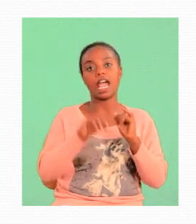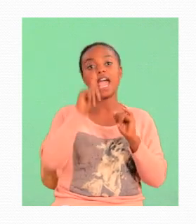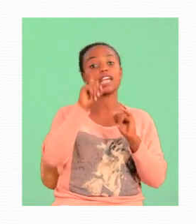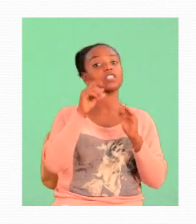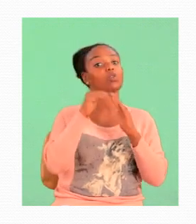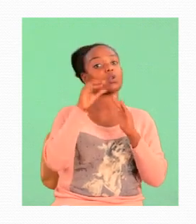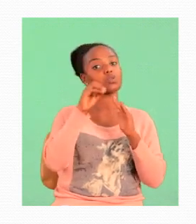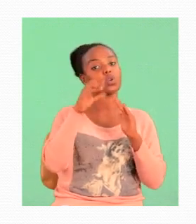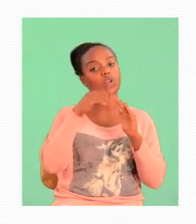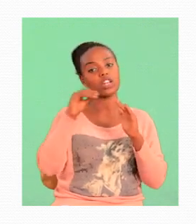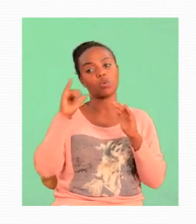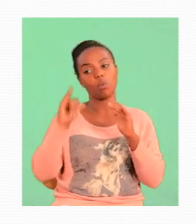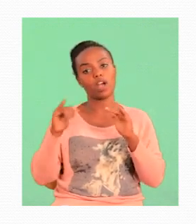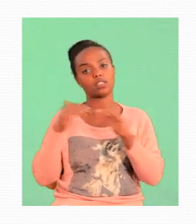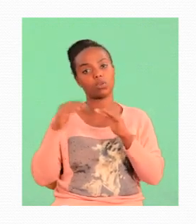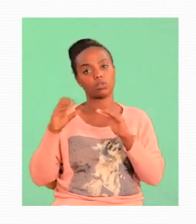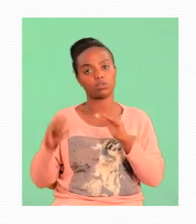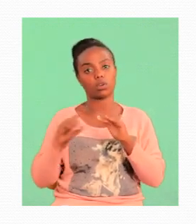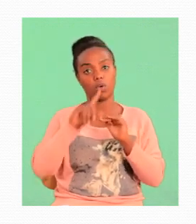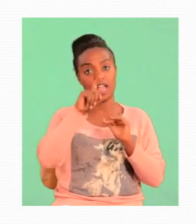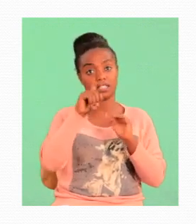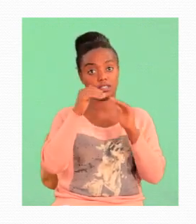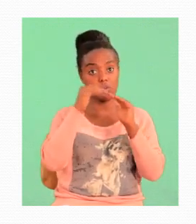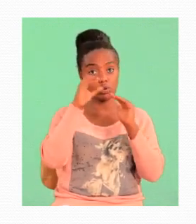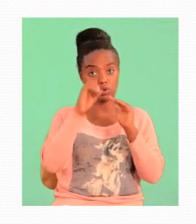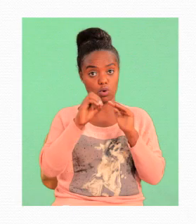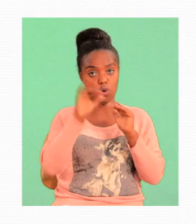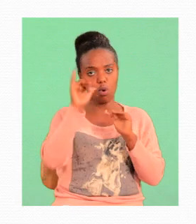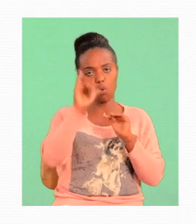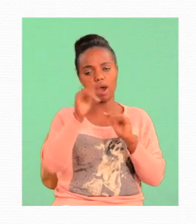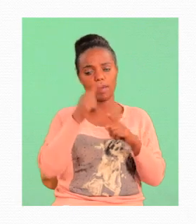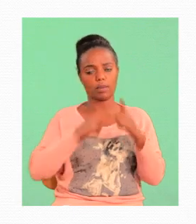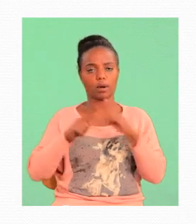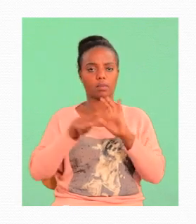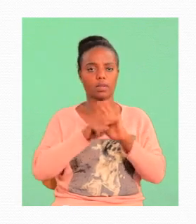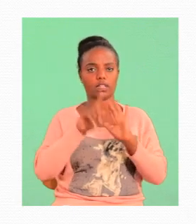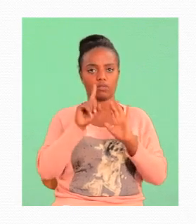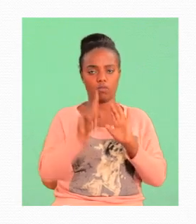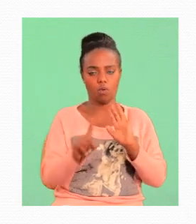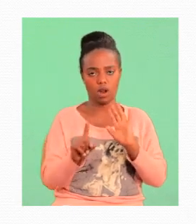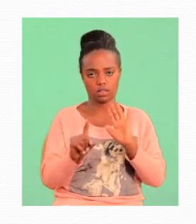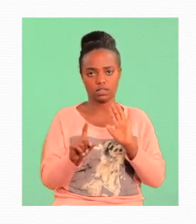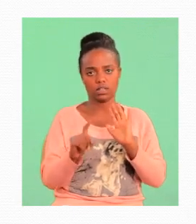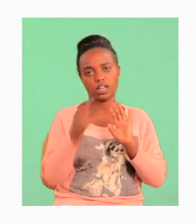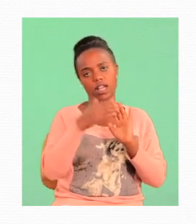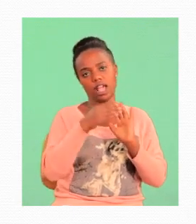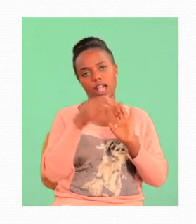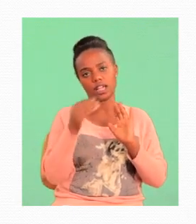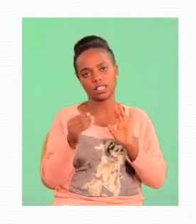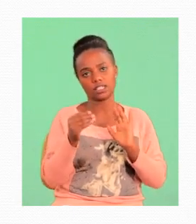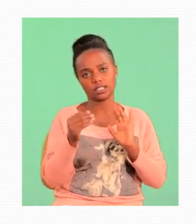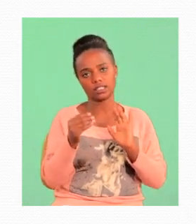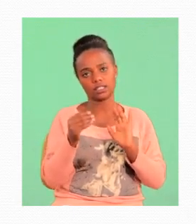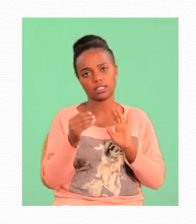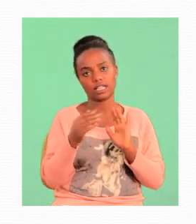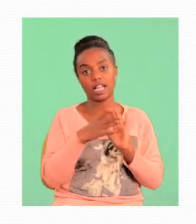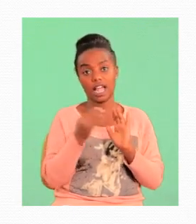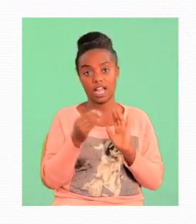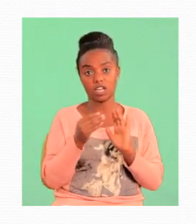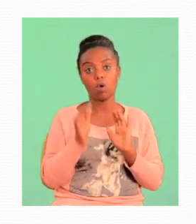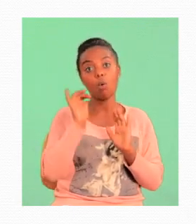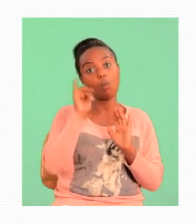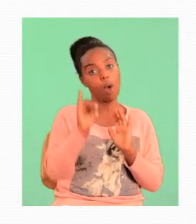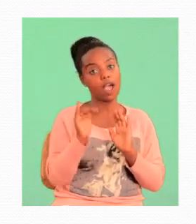0. When x is 0, y becomes negative 1. And when y